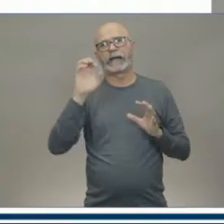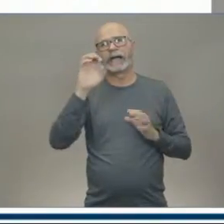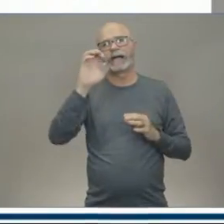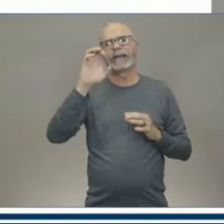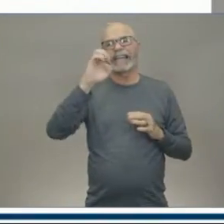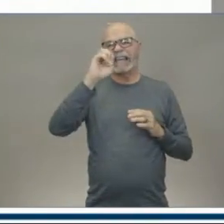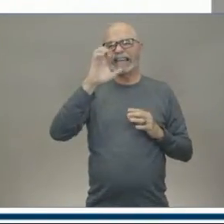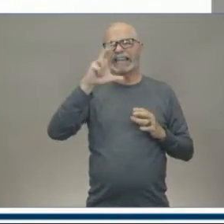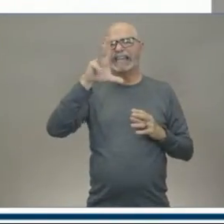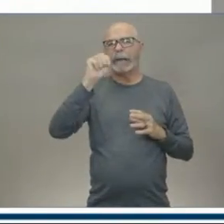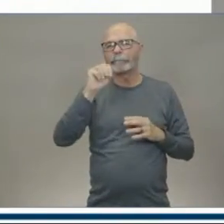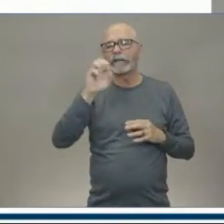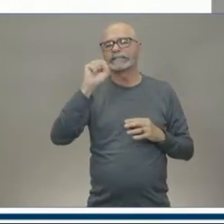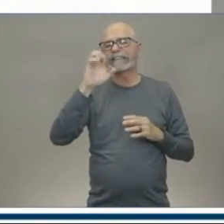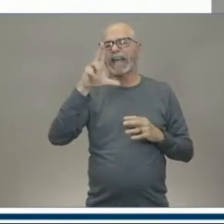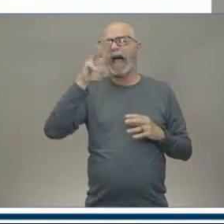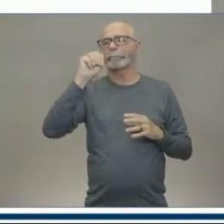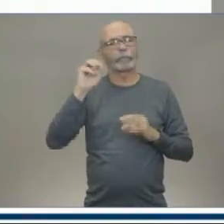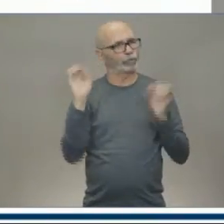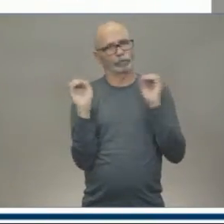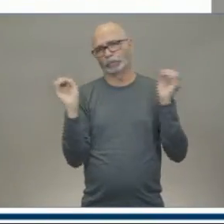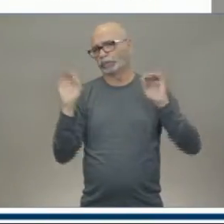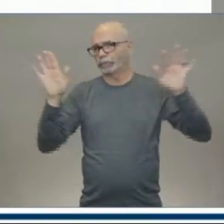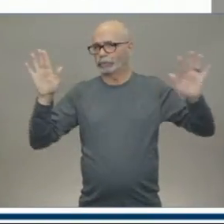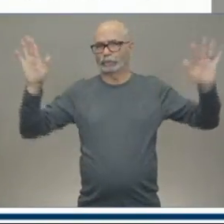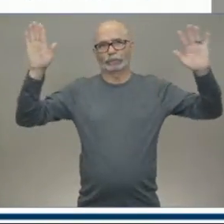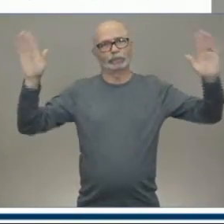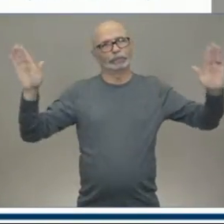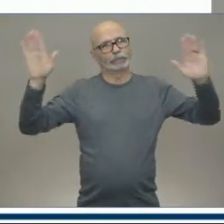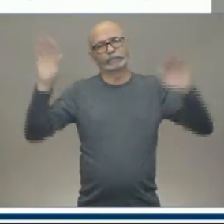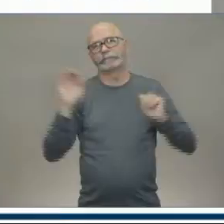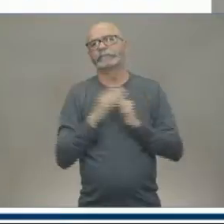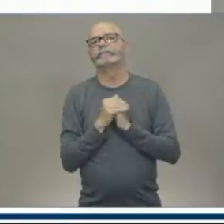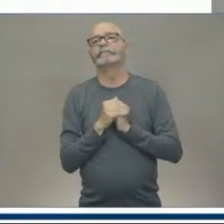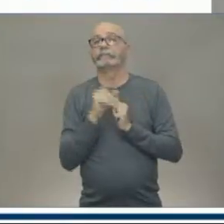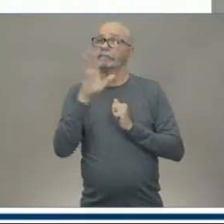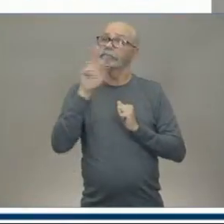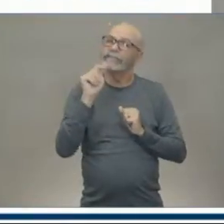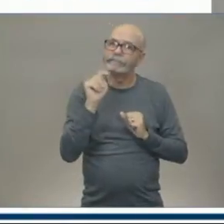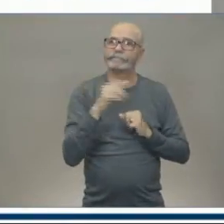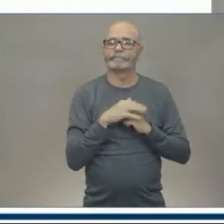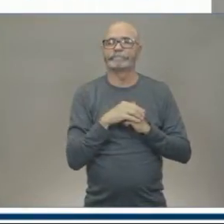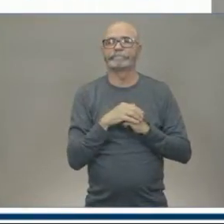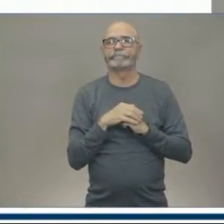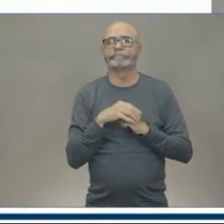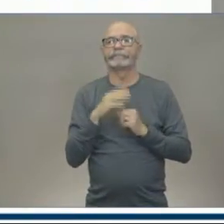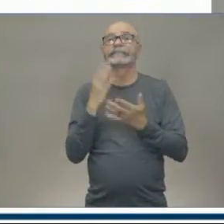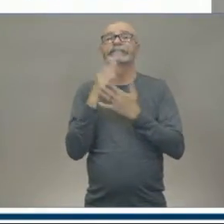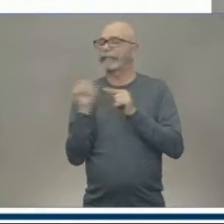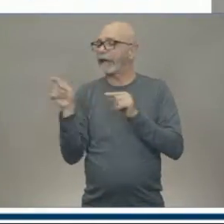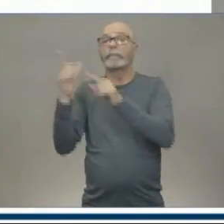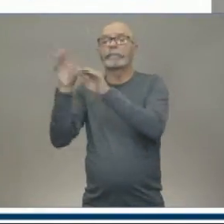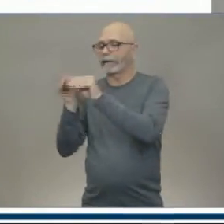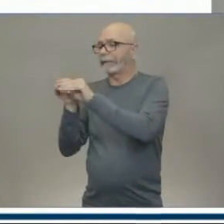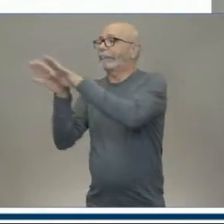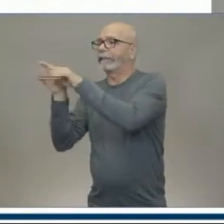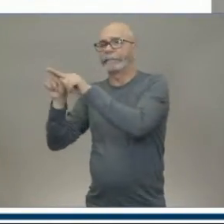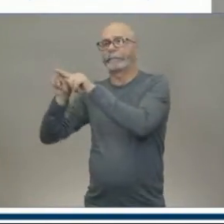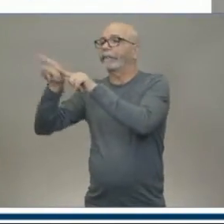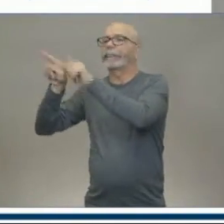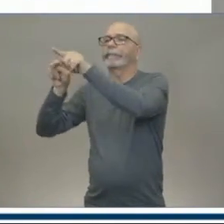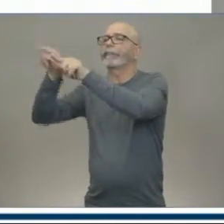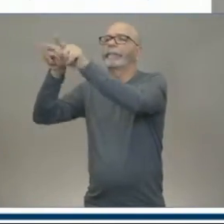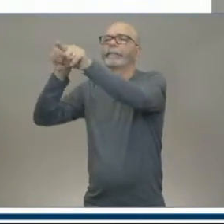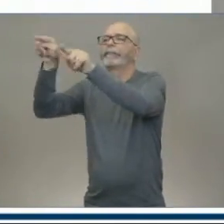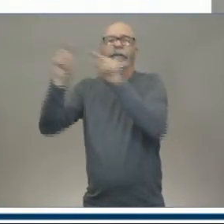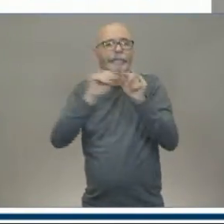existing community health areas, and they most closely reflect areas where cases are happening. We will have